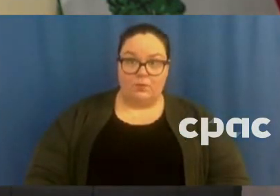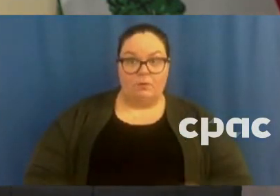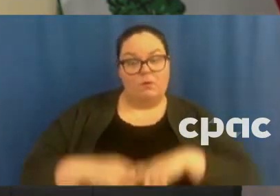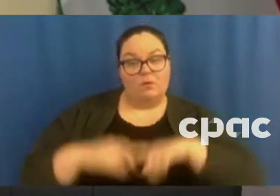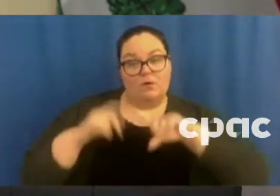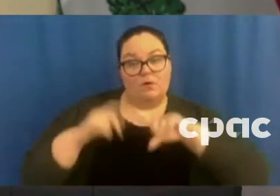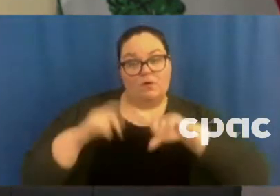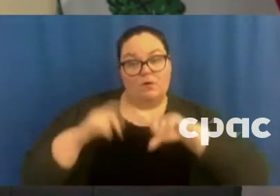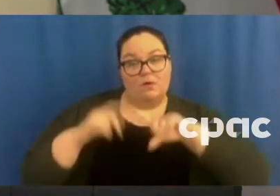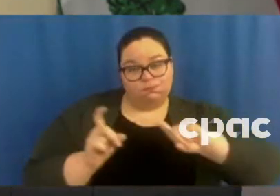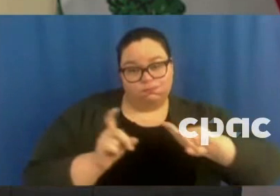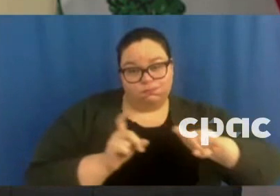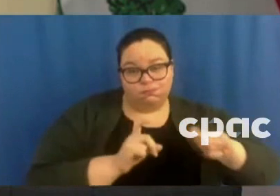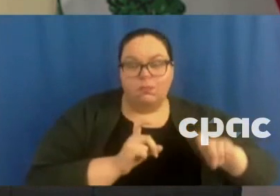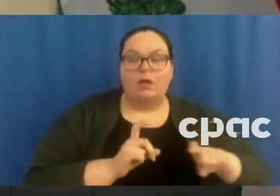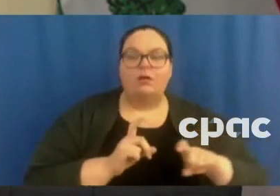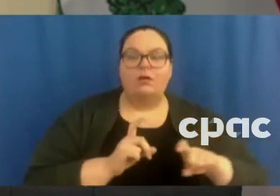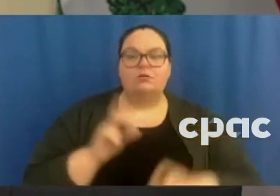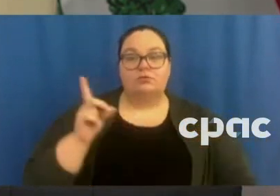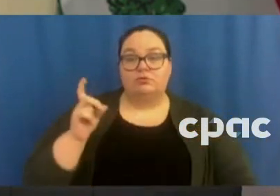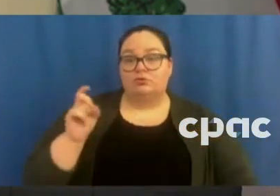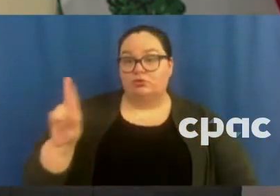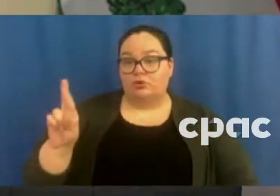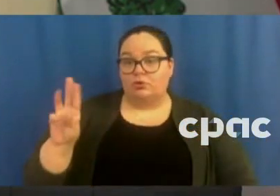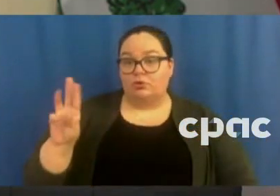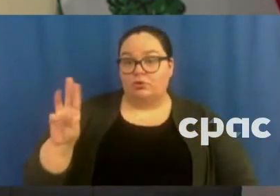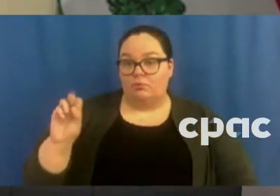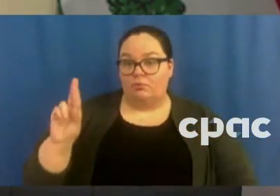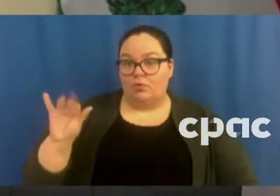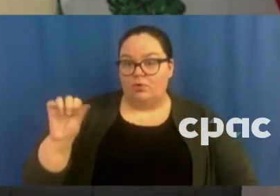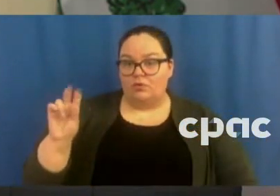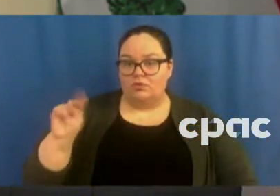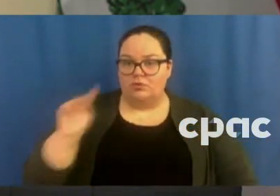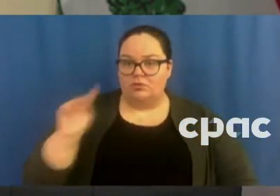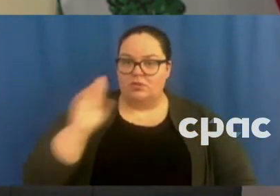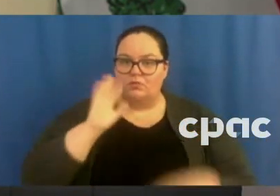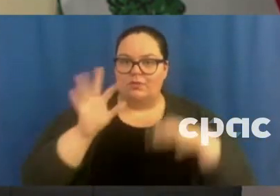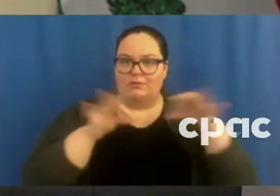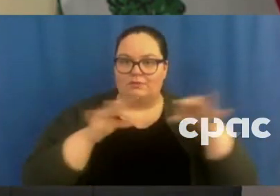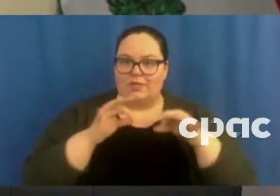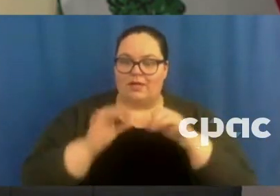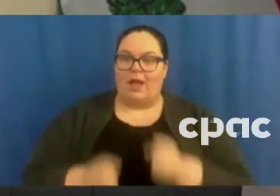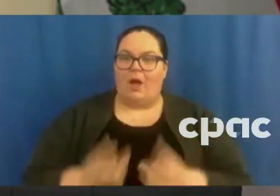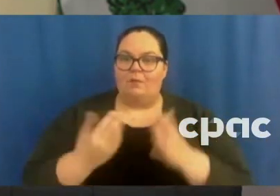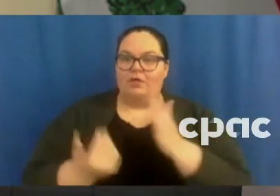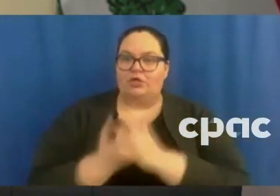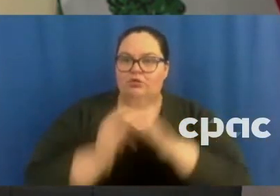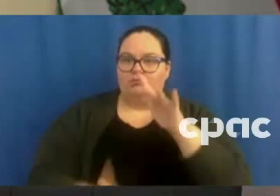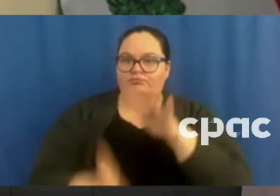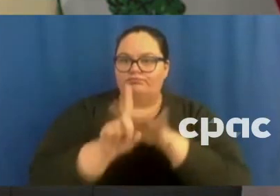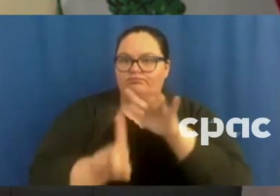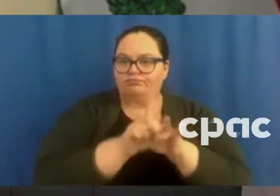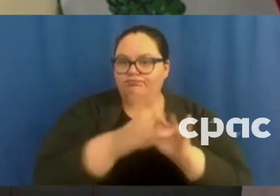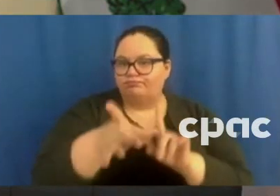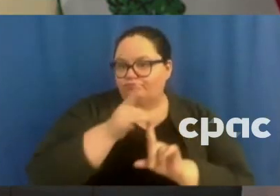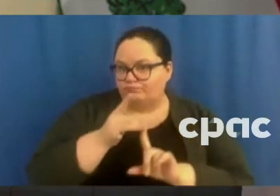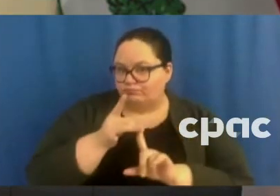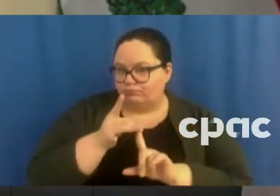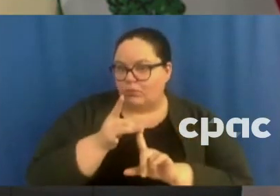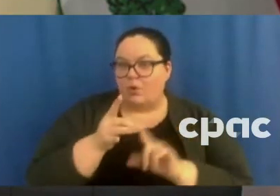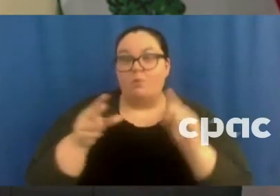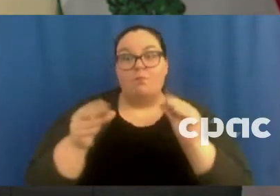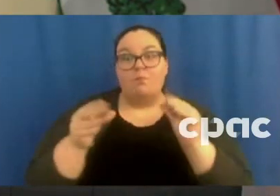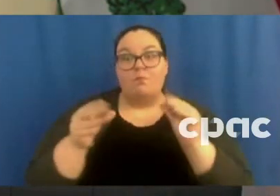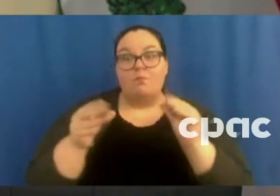testing, Dr. Morrison will soon be sharing with you that we have a number of new cases today. We will further expand our testing